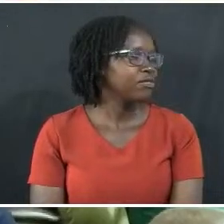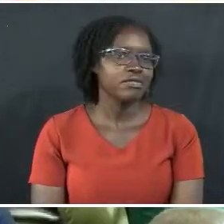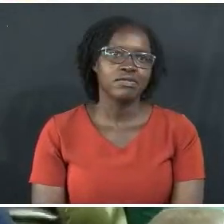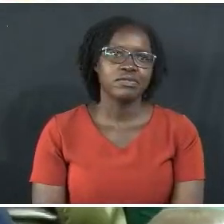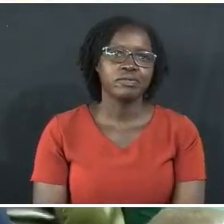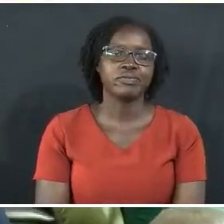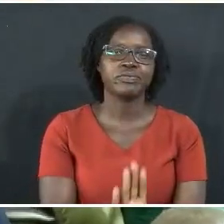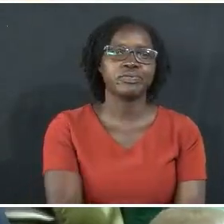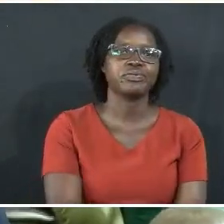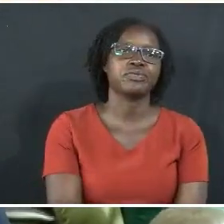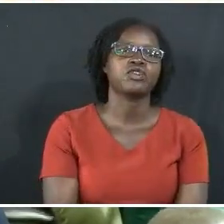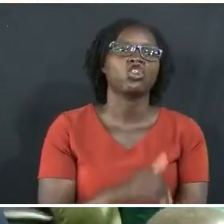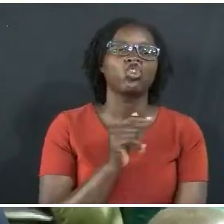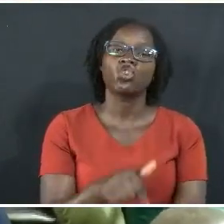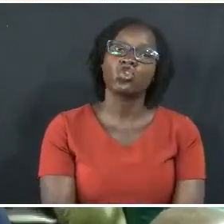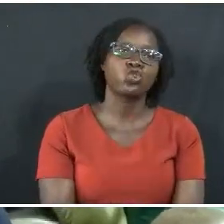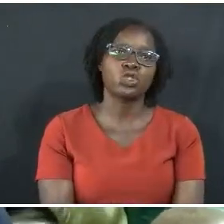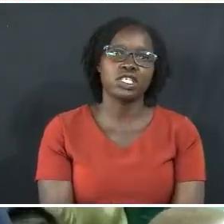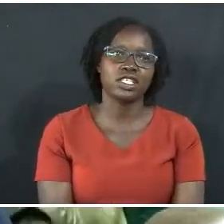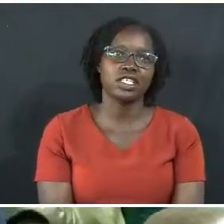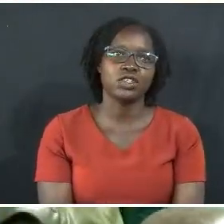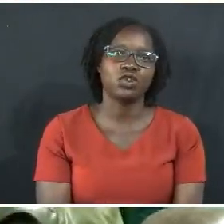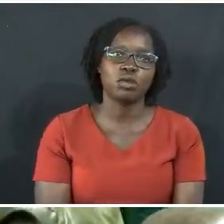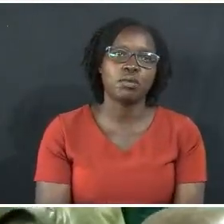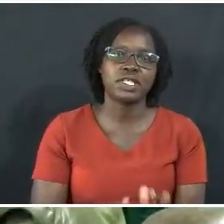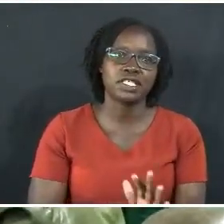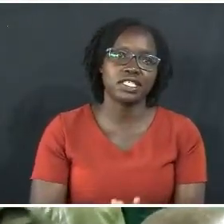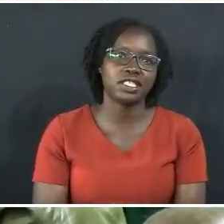Would you want to say yes to Jesus this morning?